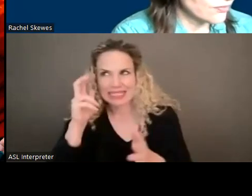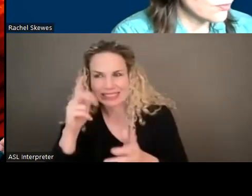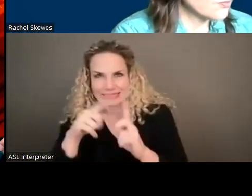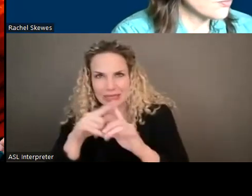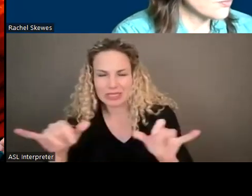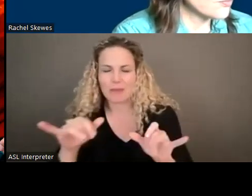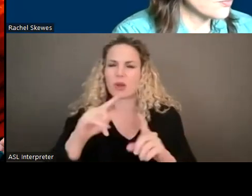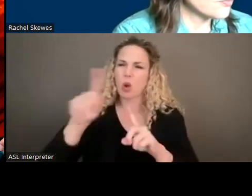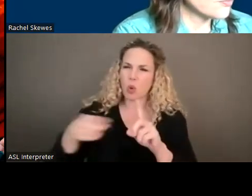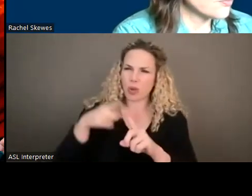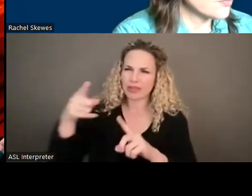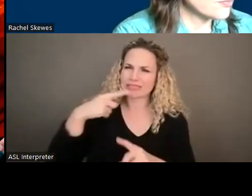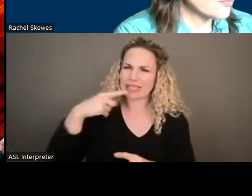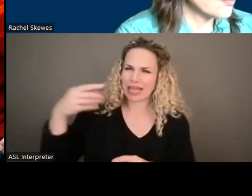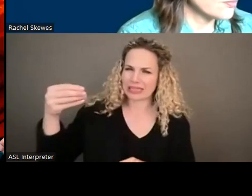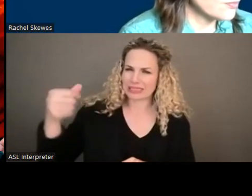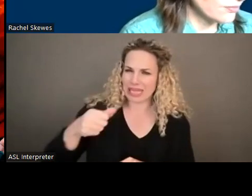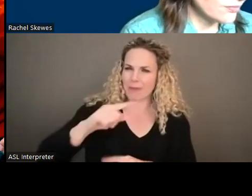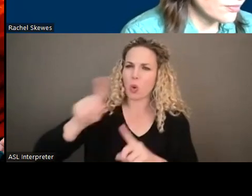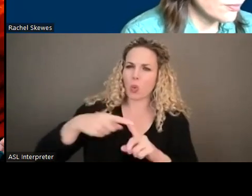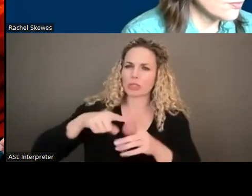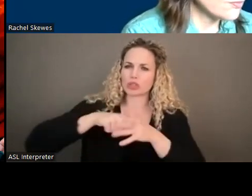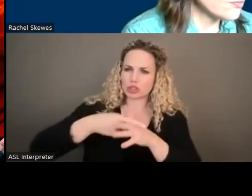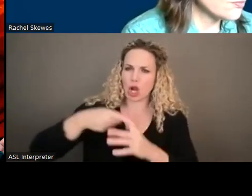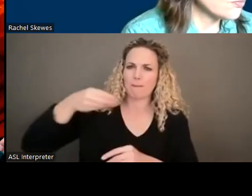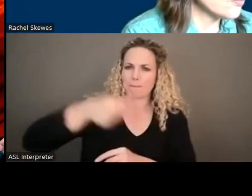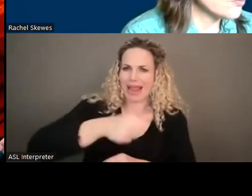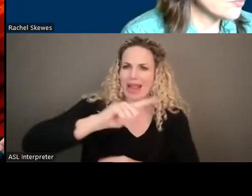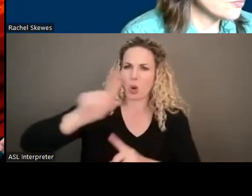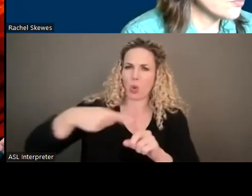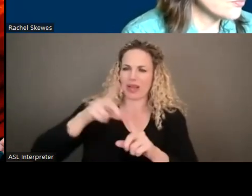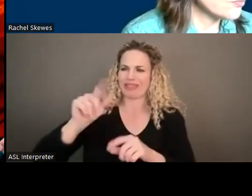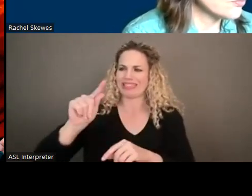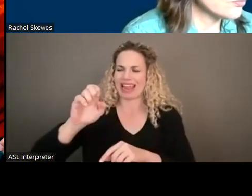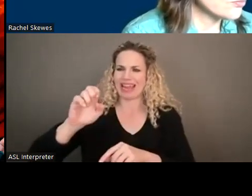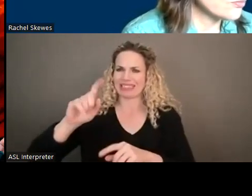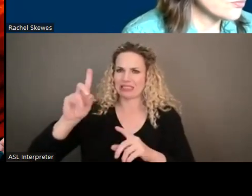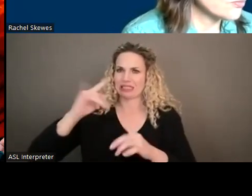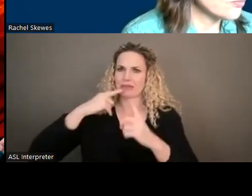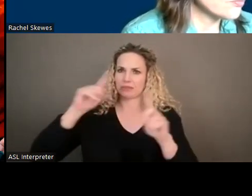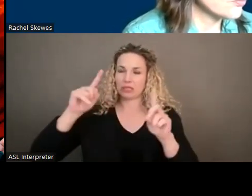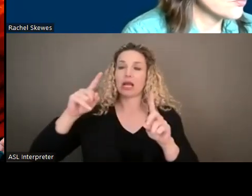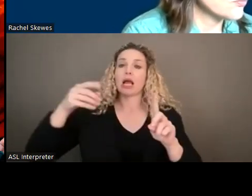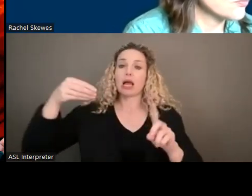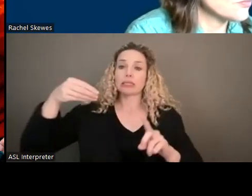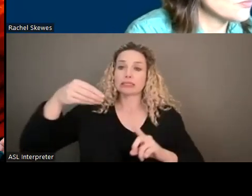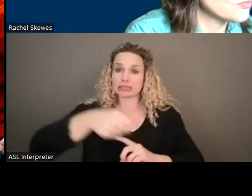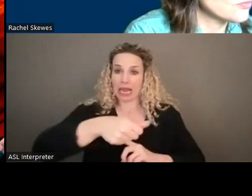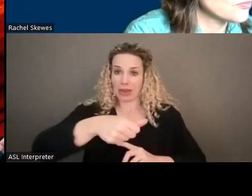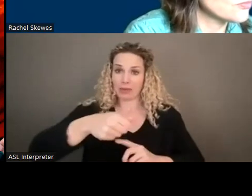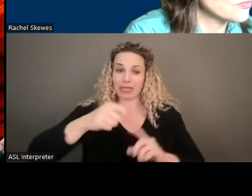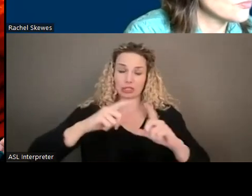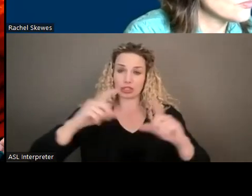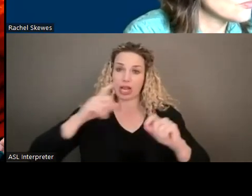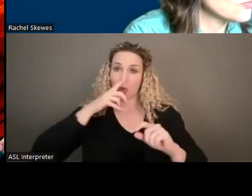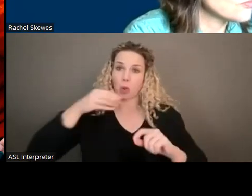When did they say the stipends would start going out, or have they said, or? The stipends will start going out